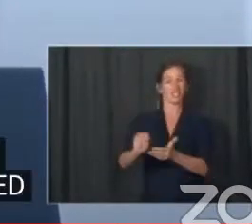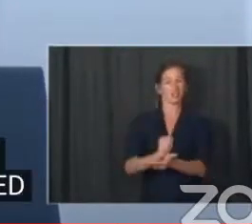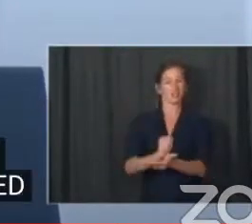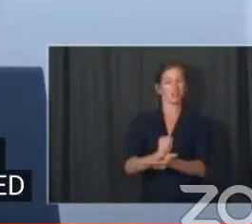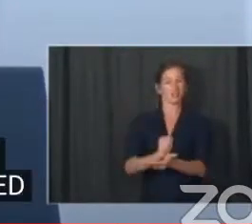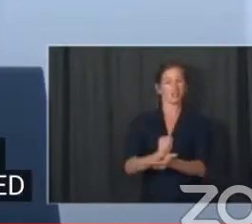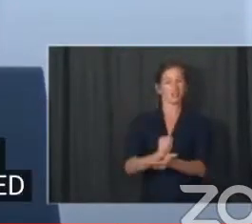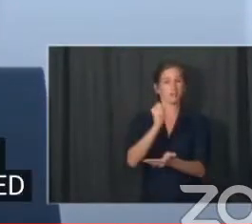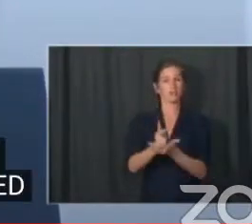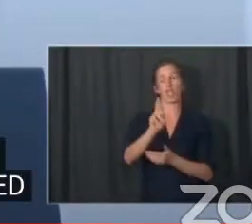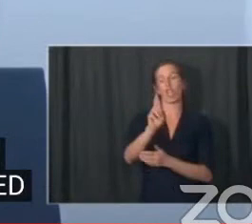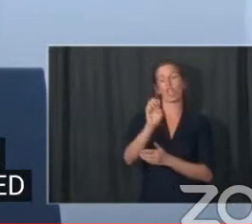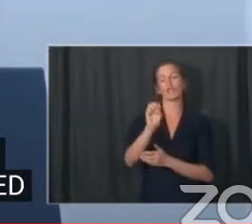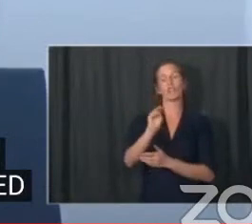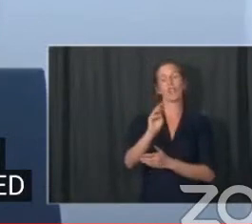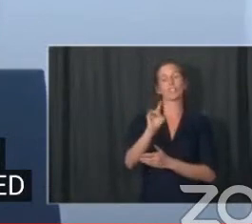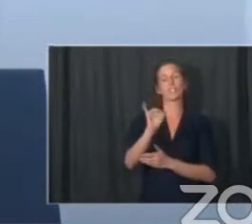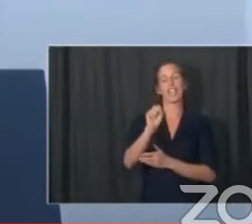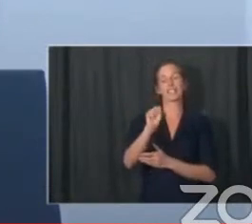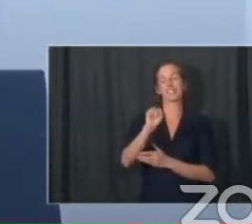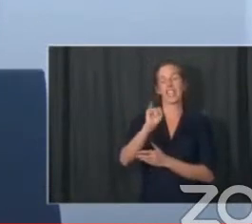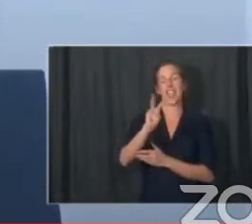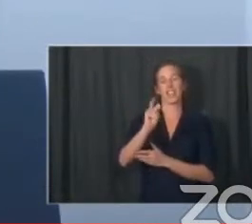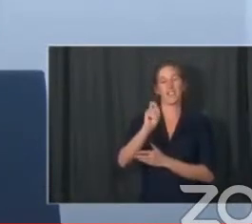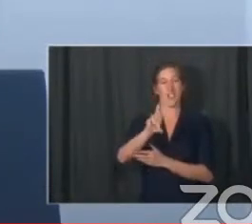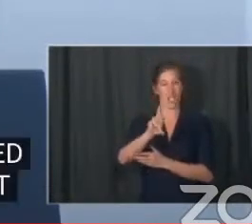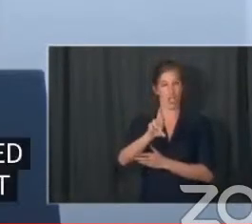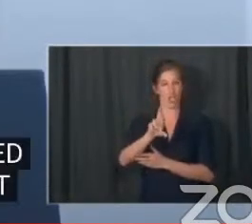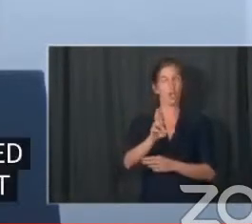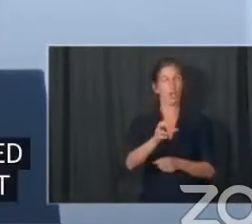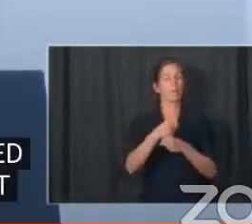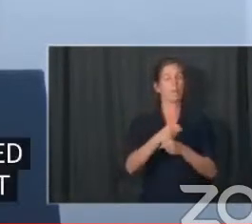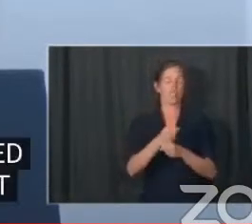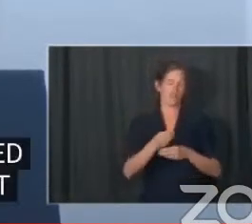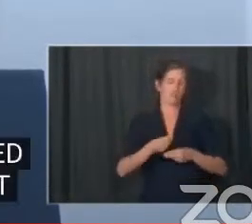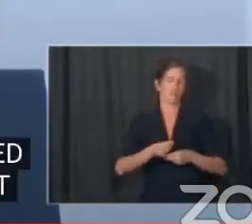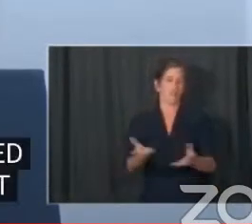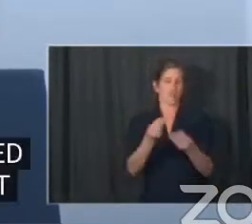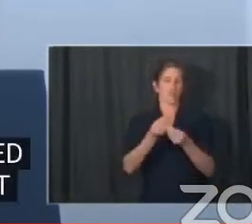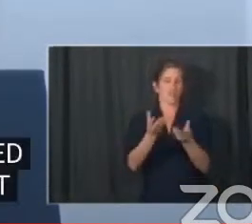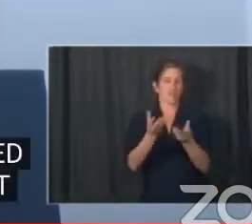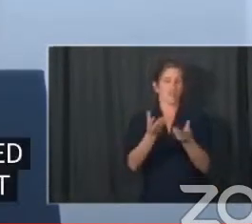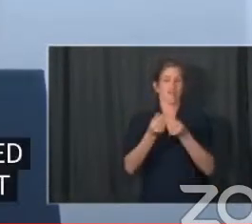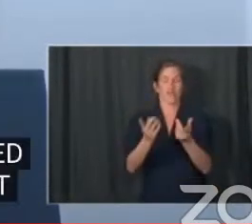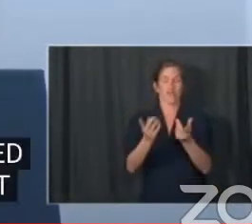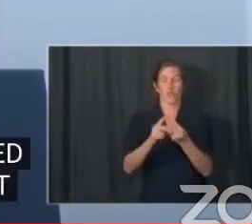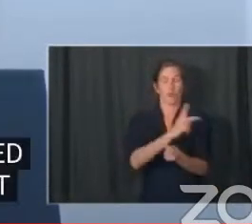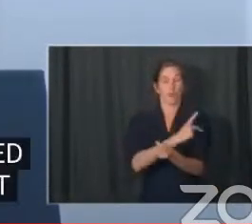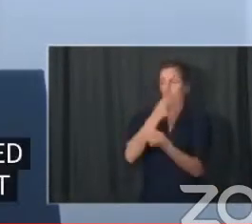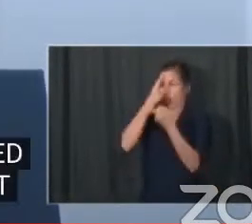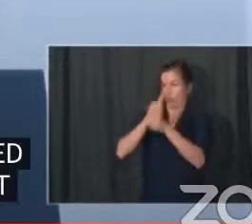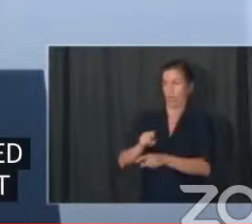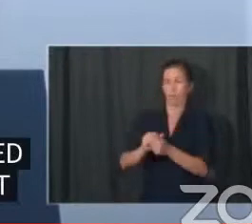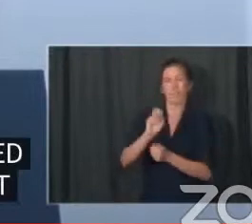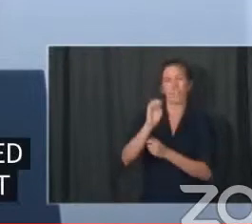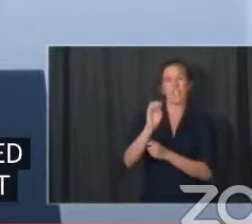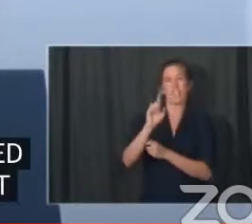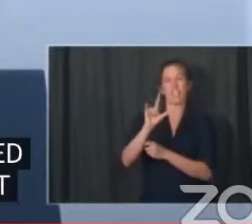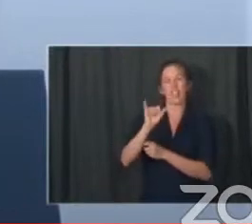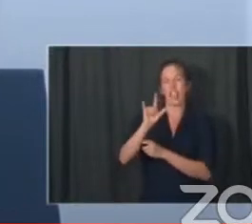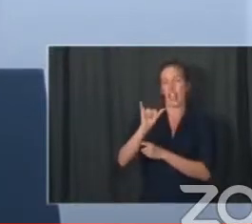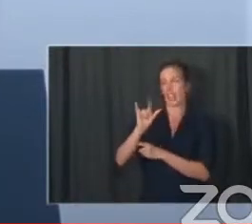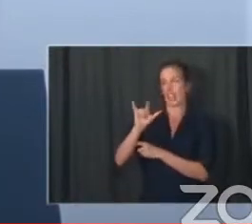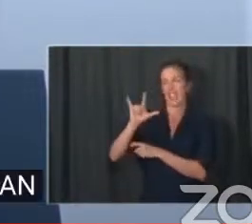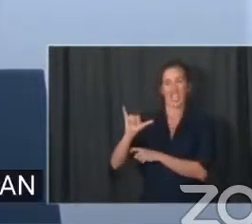treat ayudado muchísimo y 850,000 tratamientos de anticuerpos que han patients. ayudado a My un administration 85% de finalized an personas, como agreement el with Eli Remdesivir, Lilly y hemos to purchase